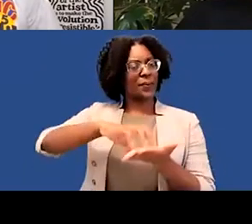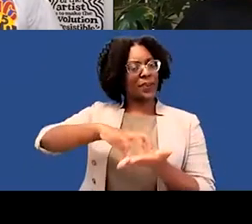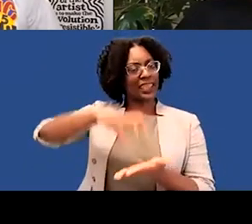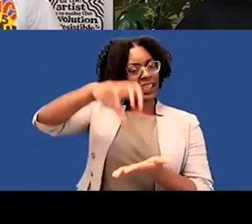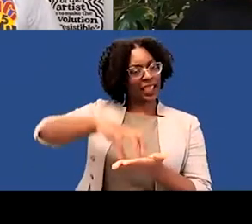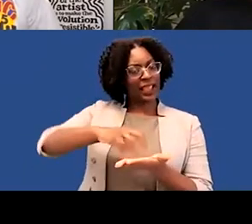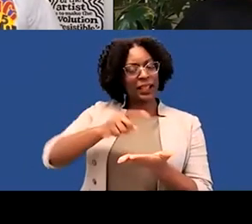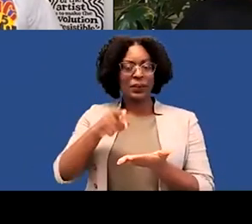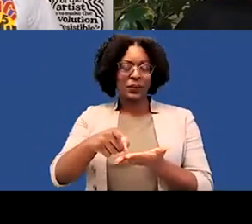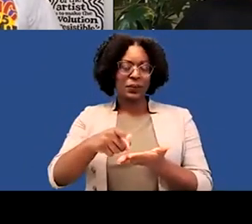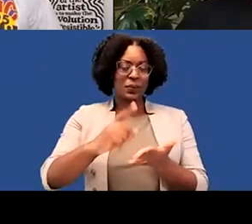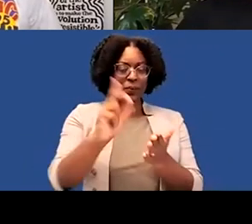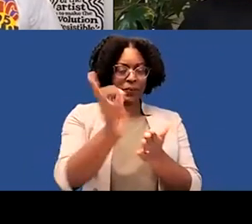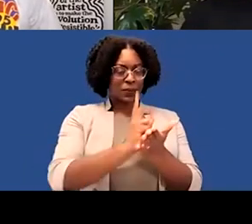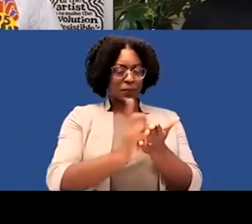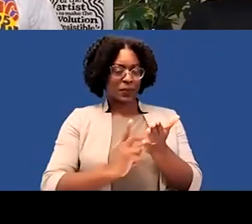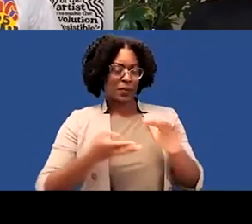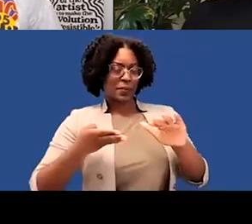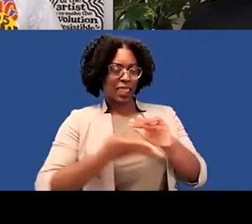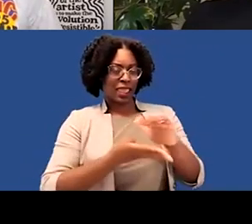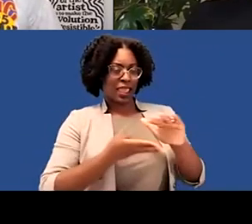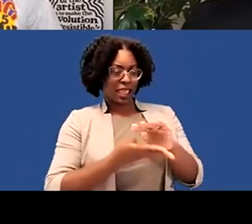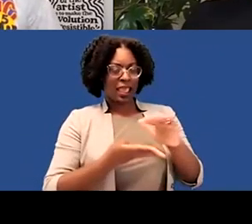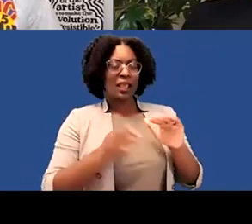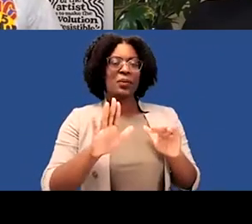that's my answer to that question.